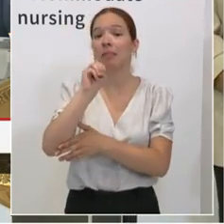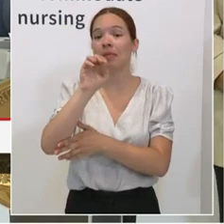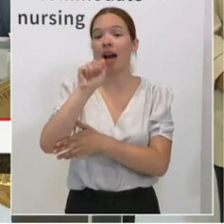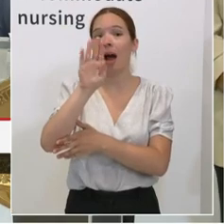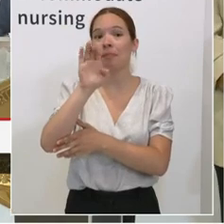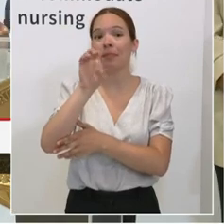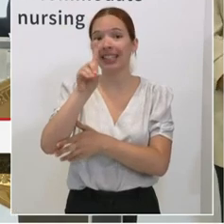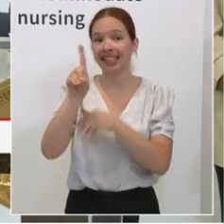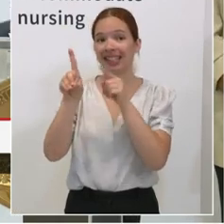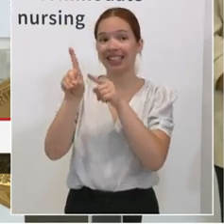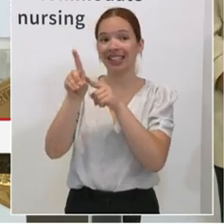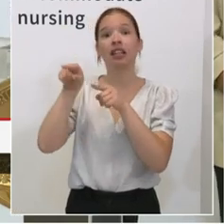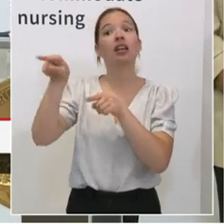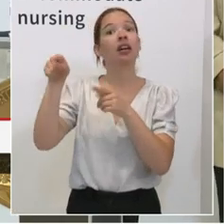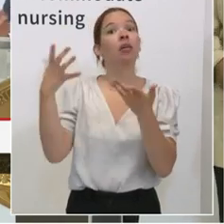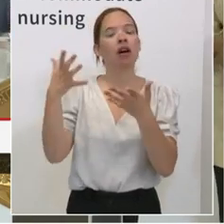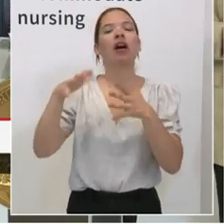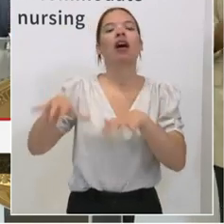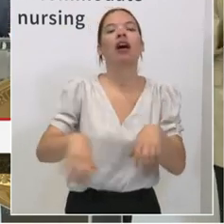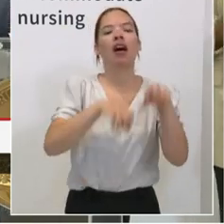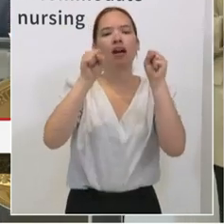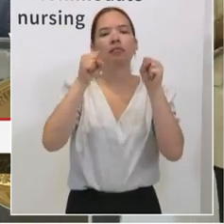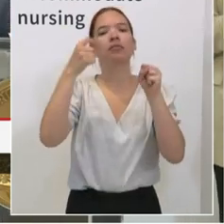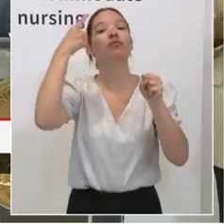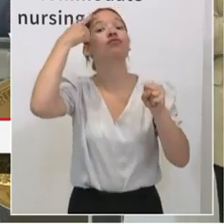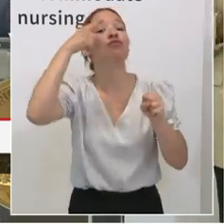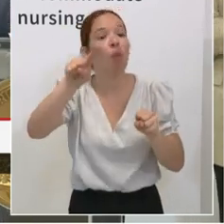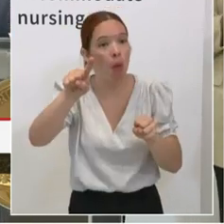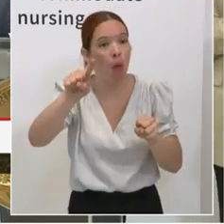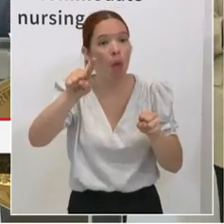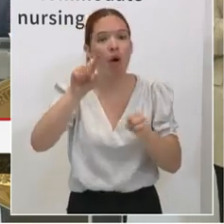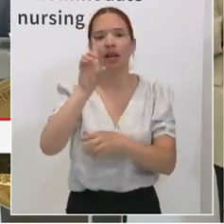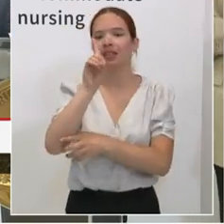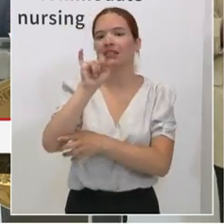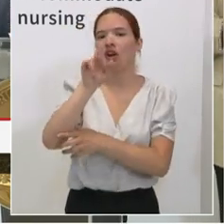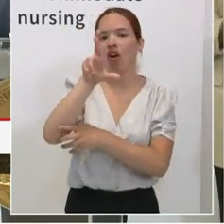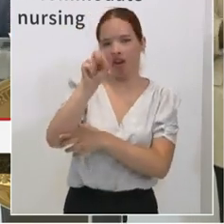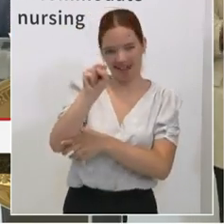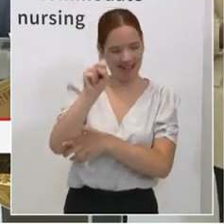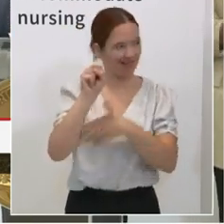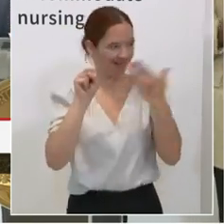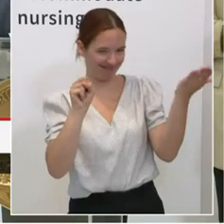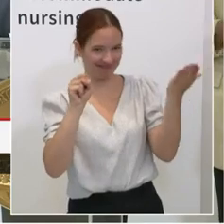and Rehabilitation Services. Give Sam a big round of applause.